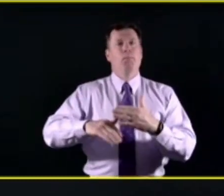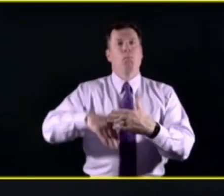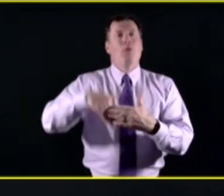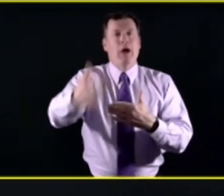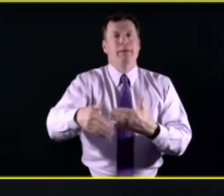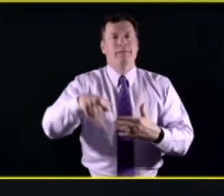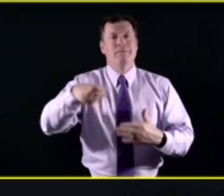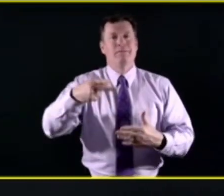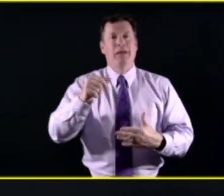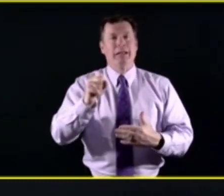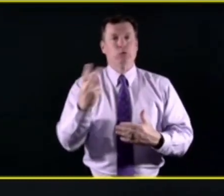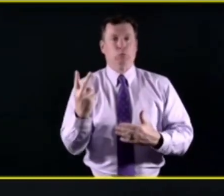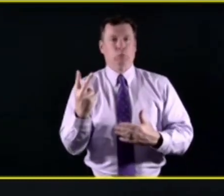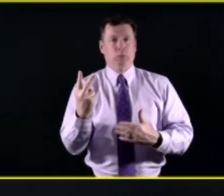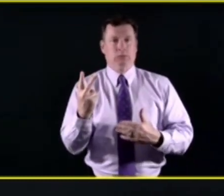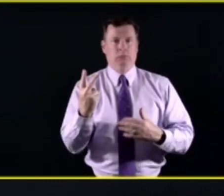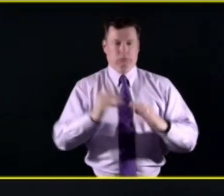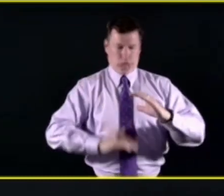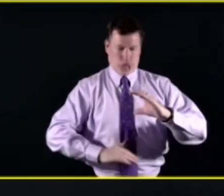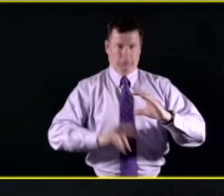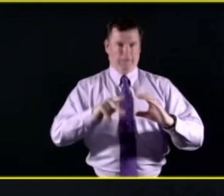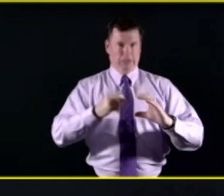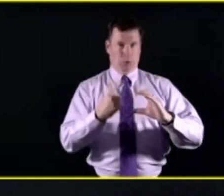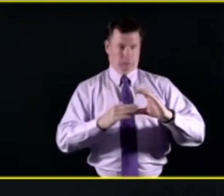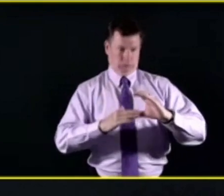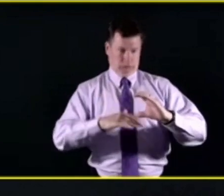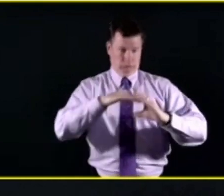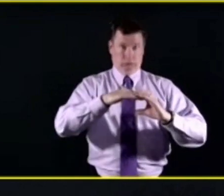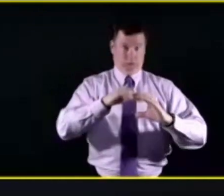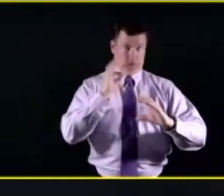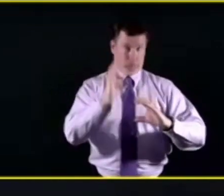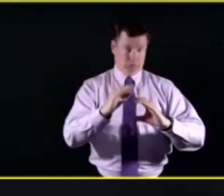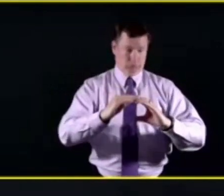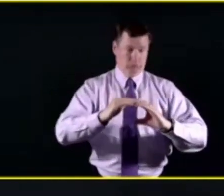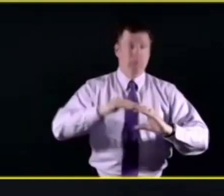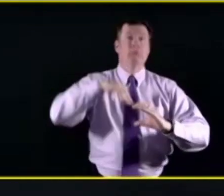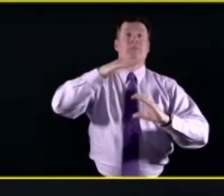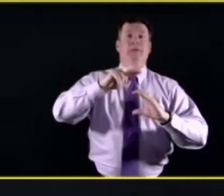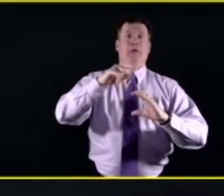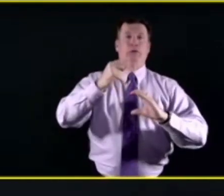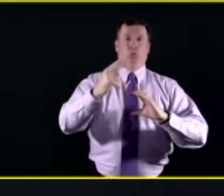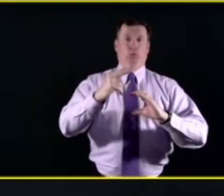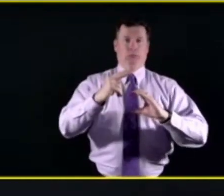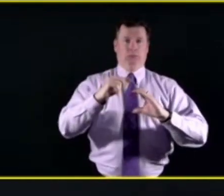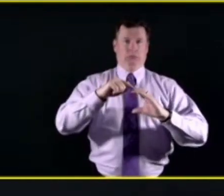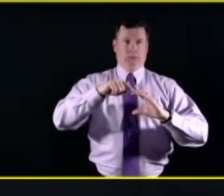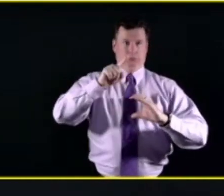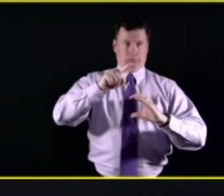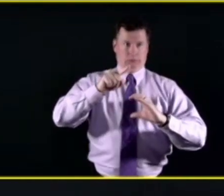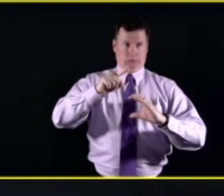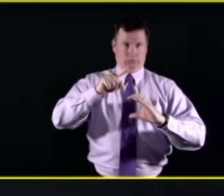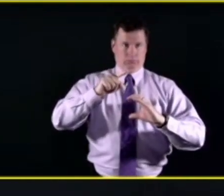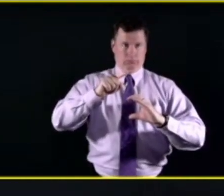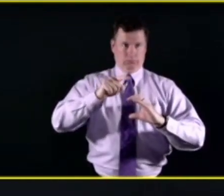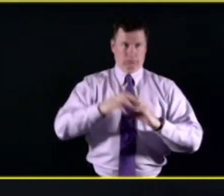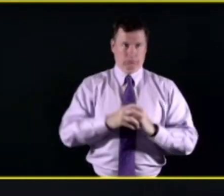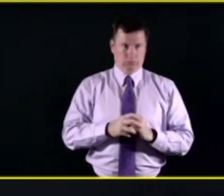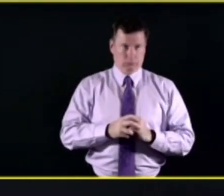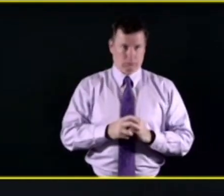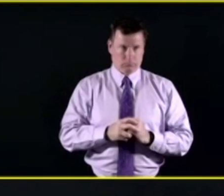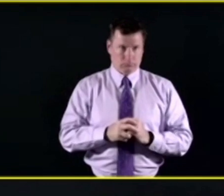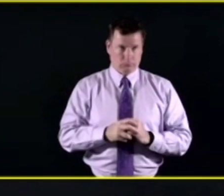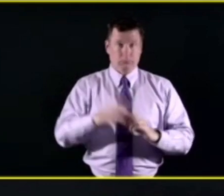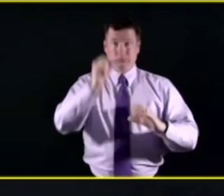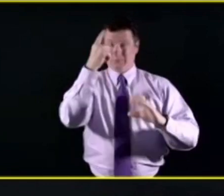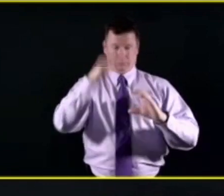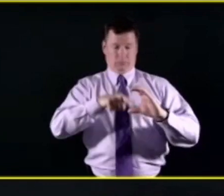volunteers over the next month. Okay. But these things will be rapidly moving into other phases. So, and